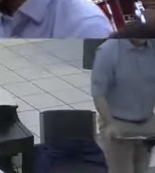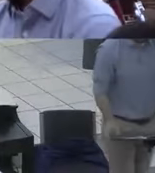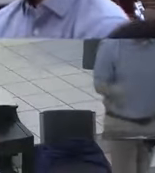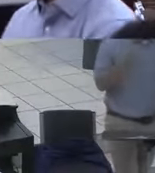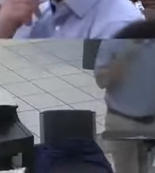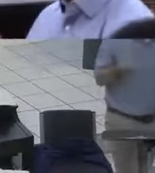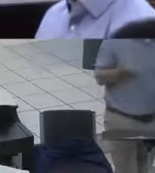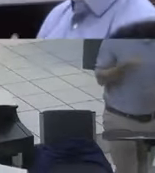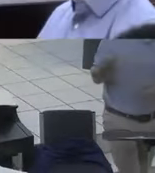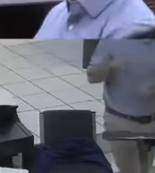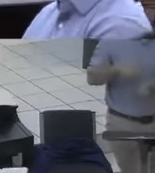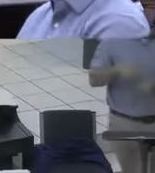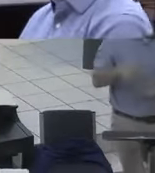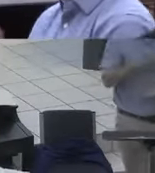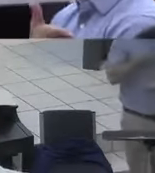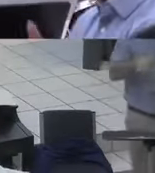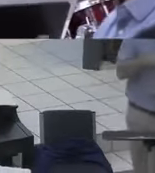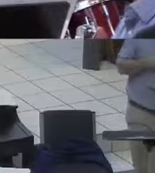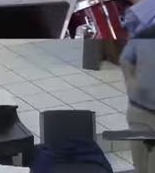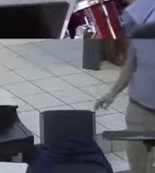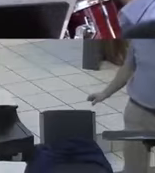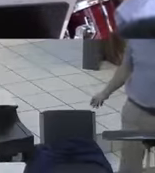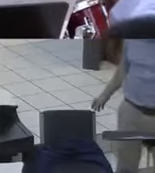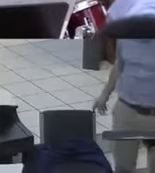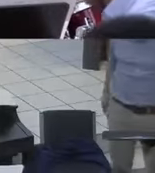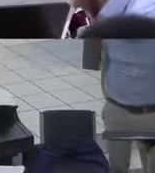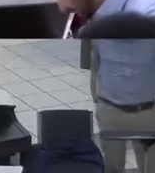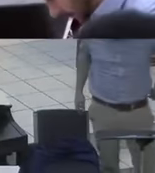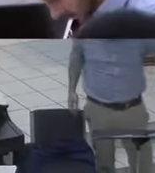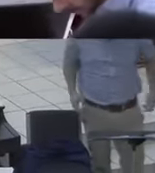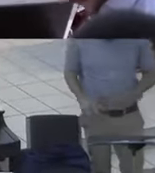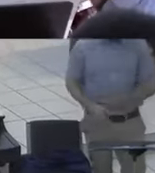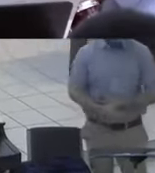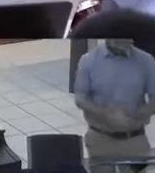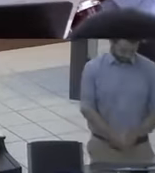our love song to God this morning.